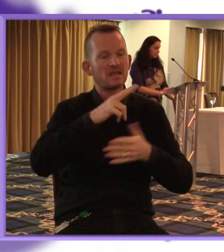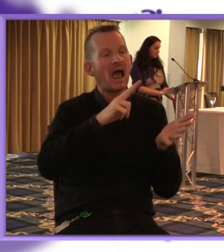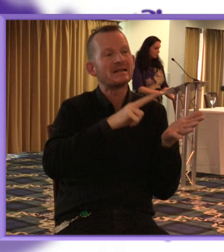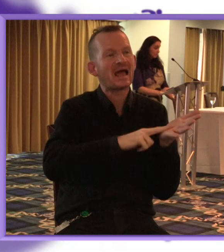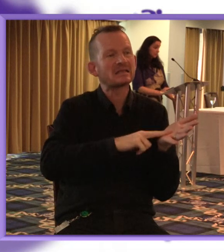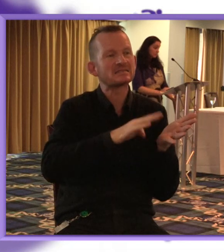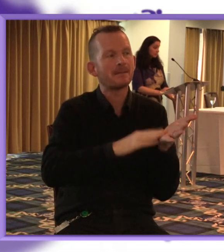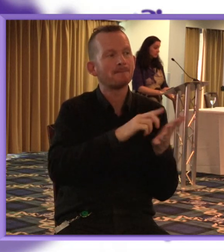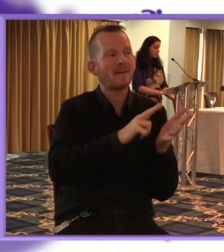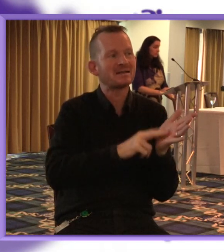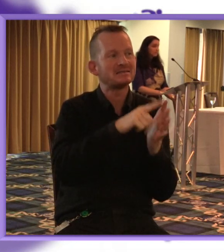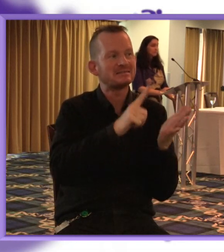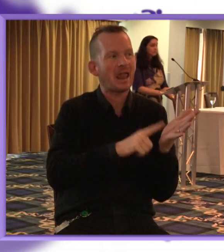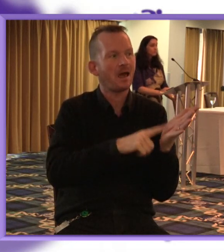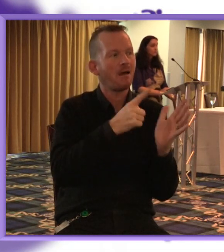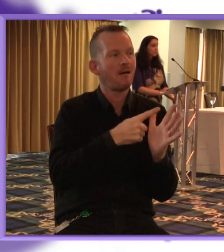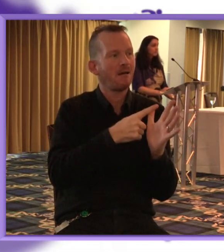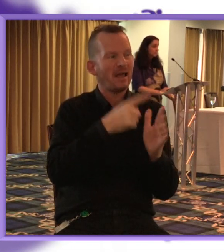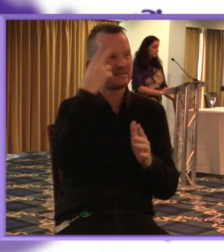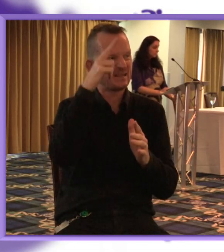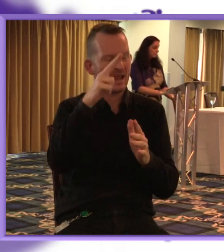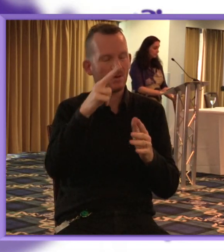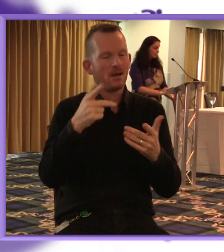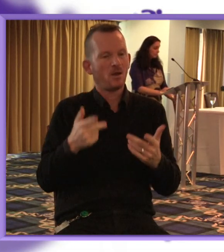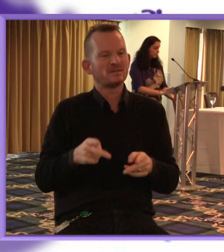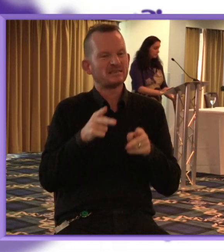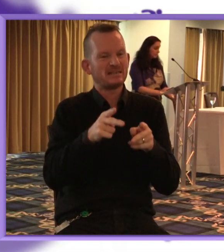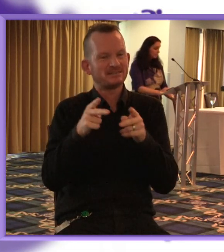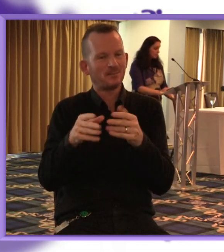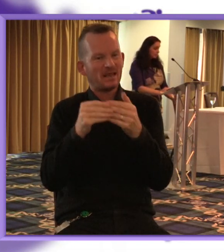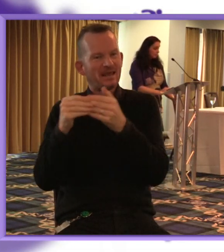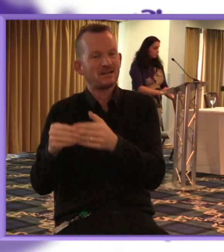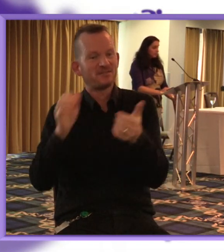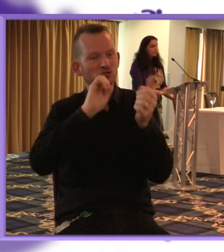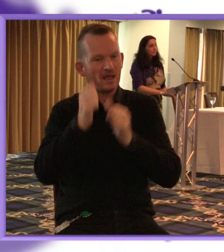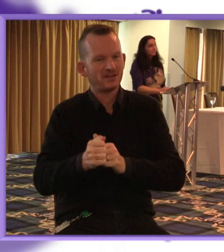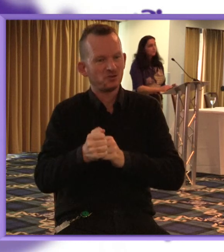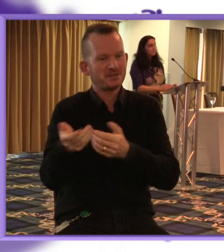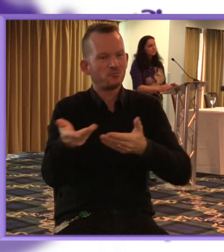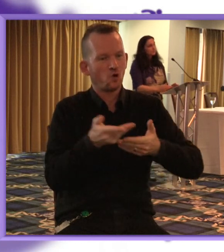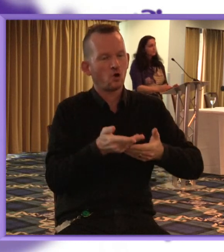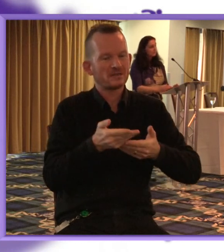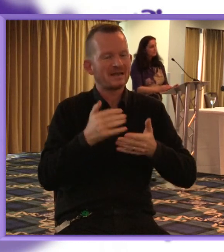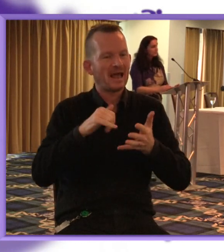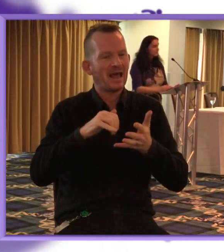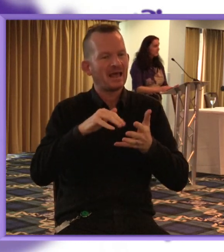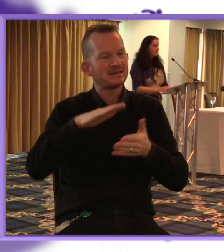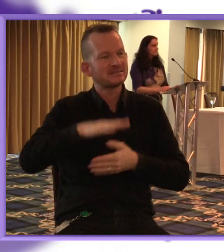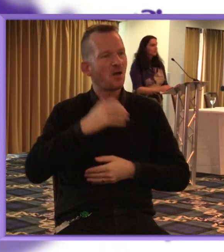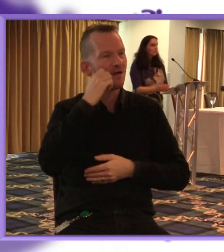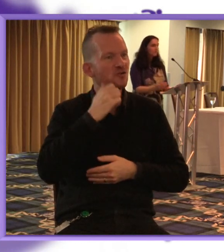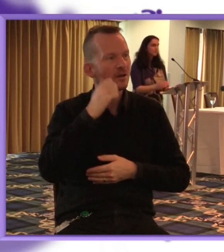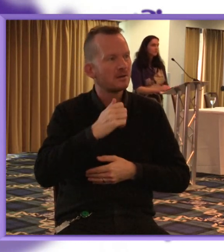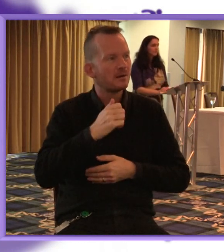Mandela's name, who was described as a systems leader for the changes he brought about in South Africa. But it wasn't just Nelson